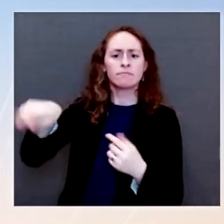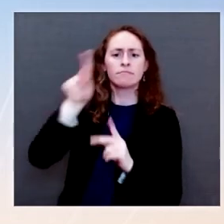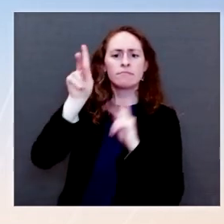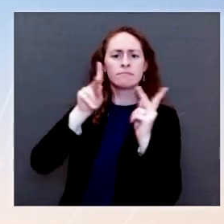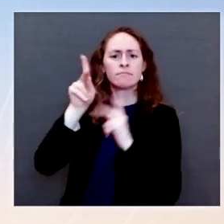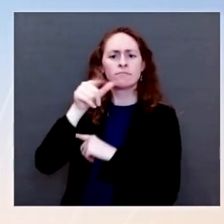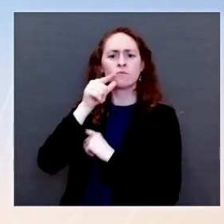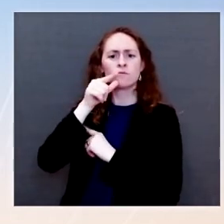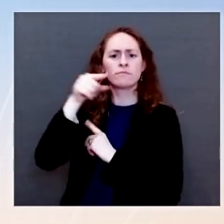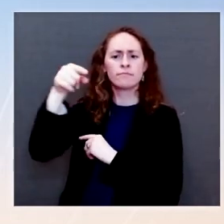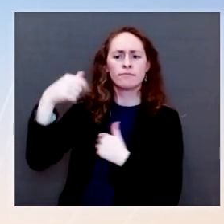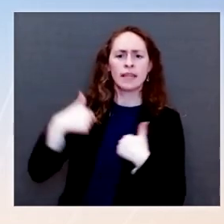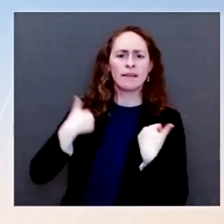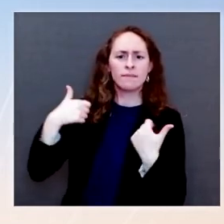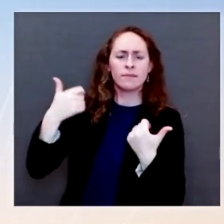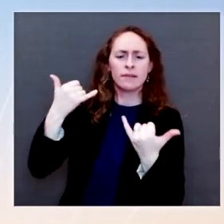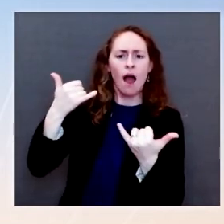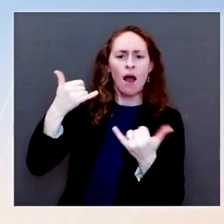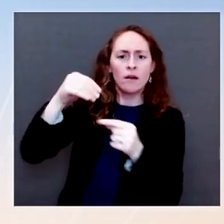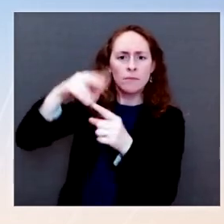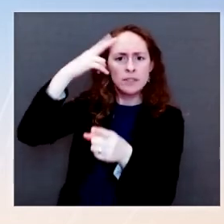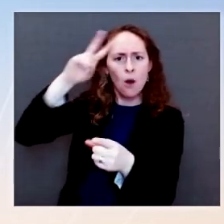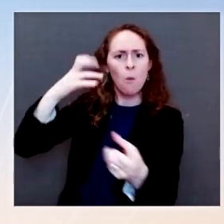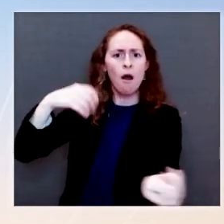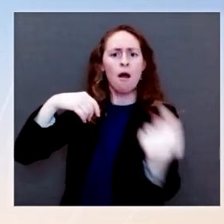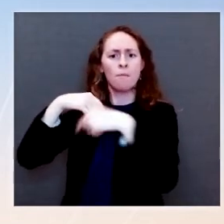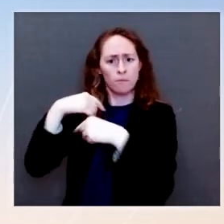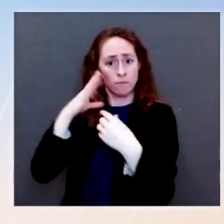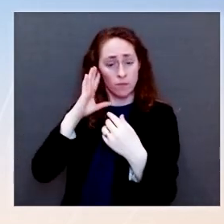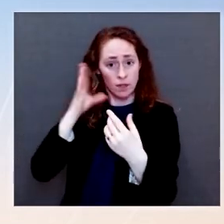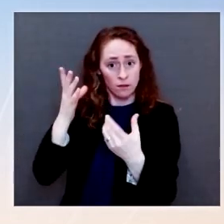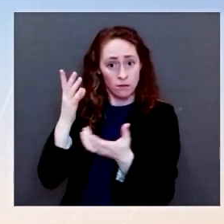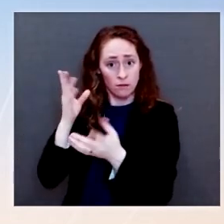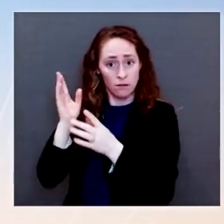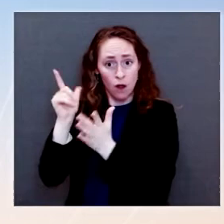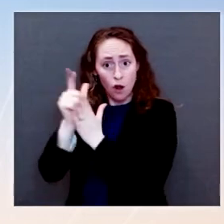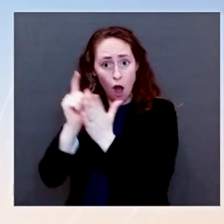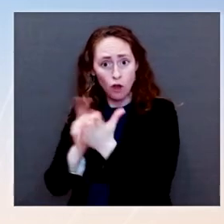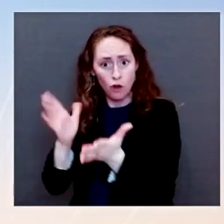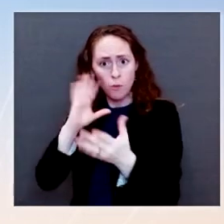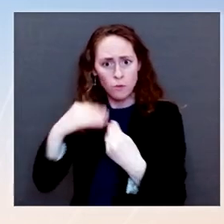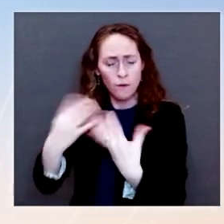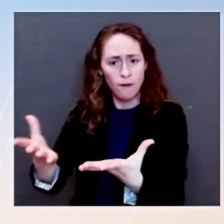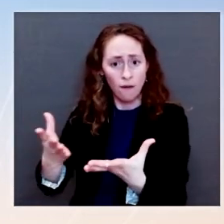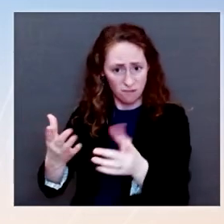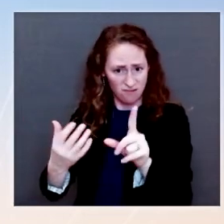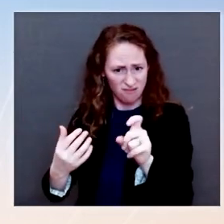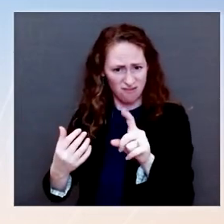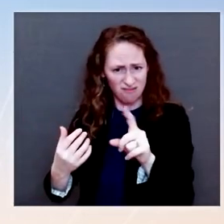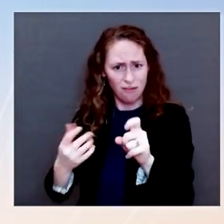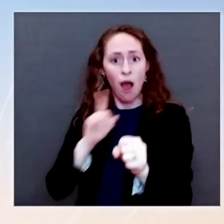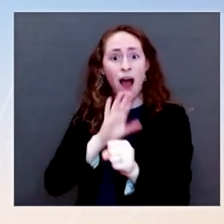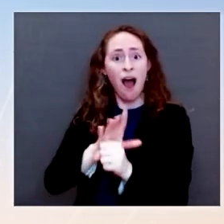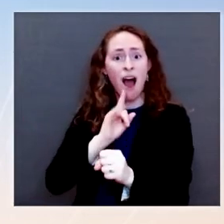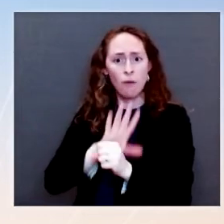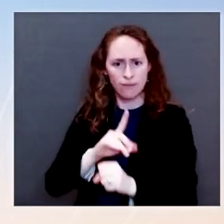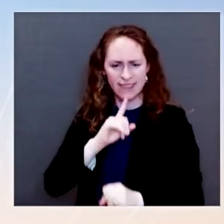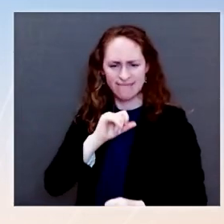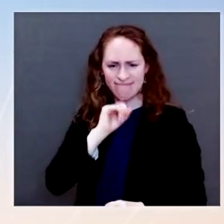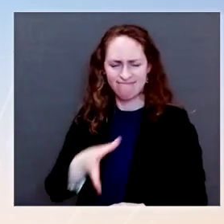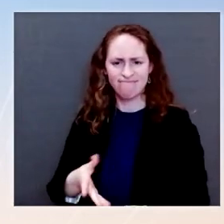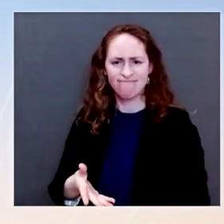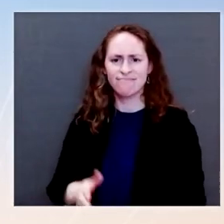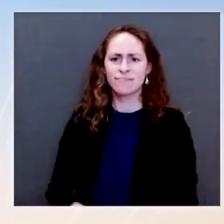not our preference to be re-implementing and reinstituting the Migrant Protection Program protocol. We are